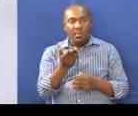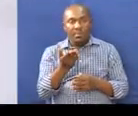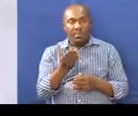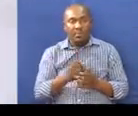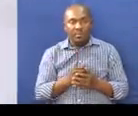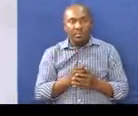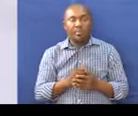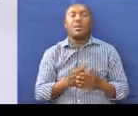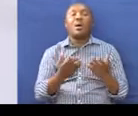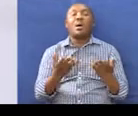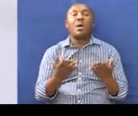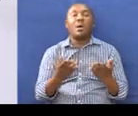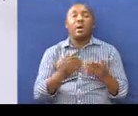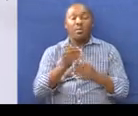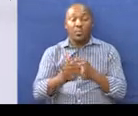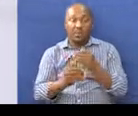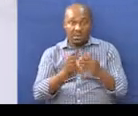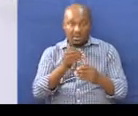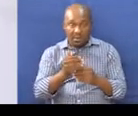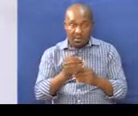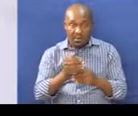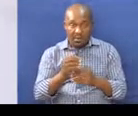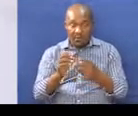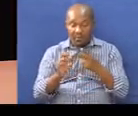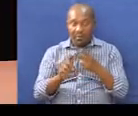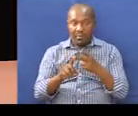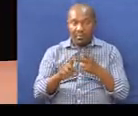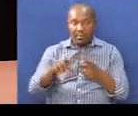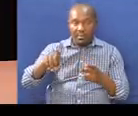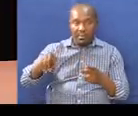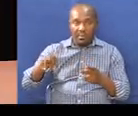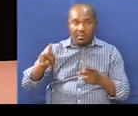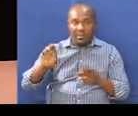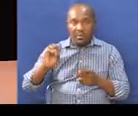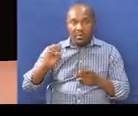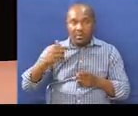protein.